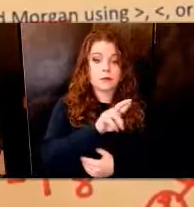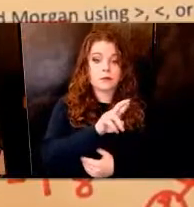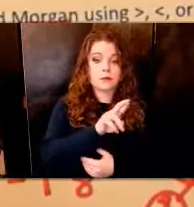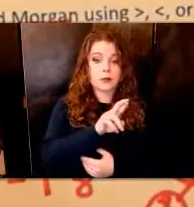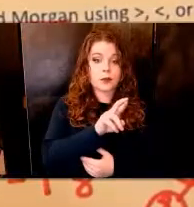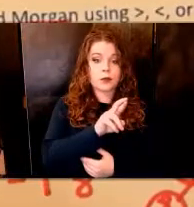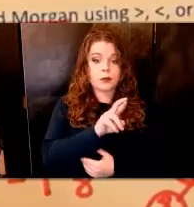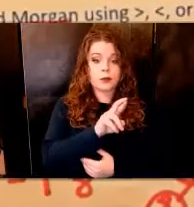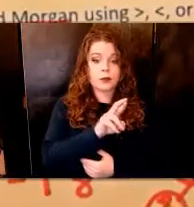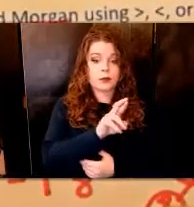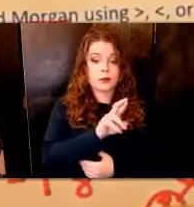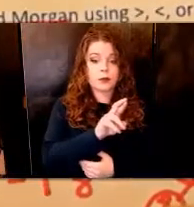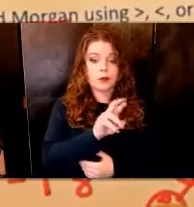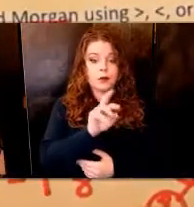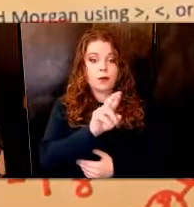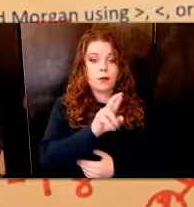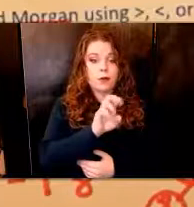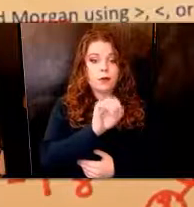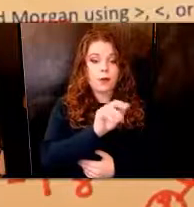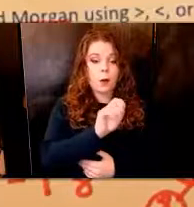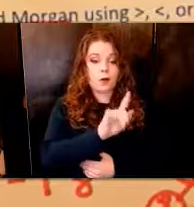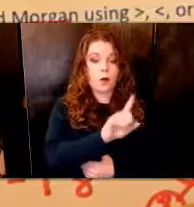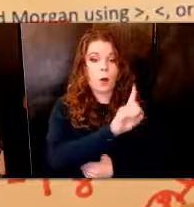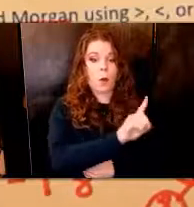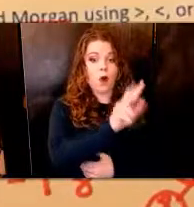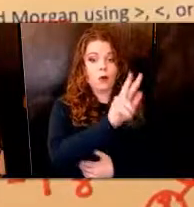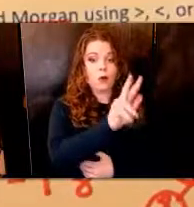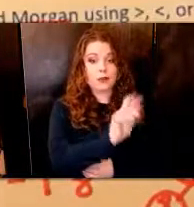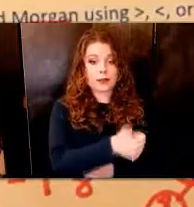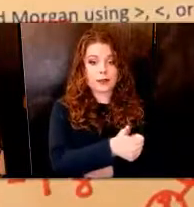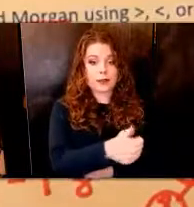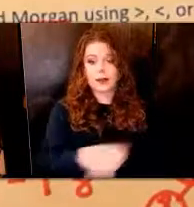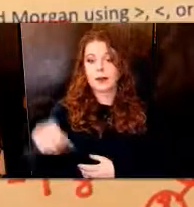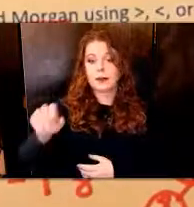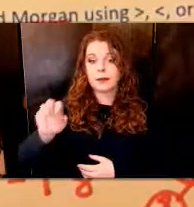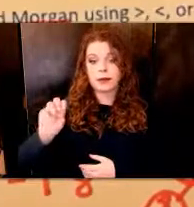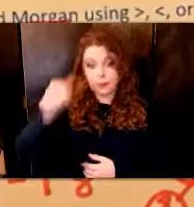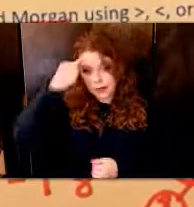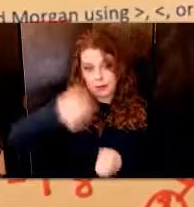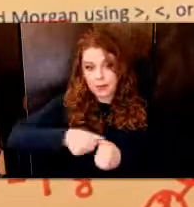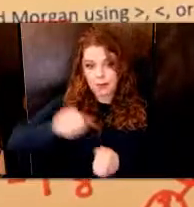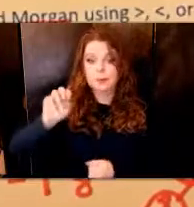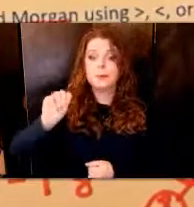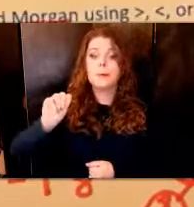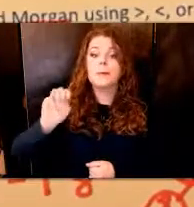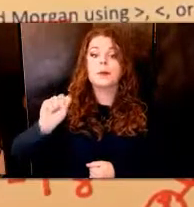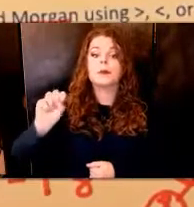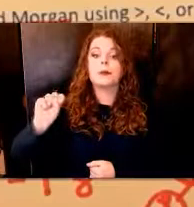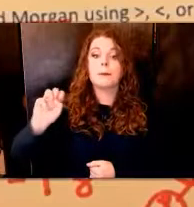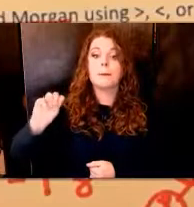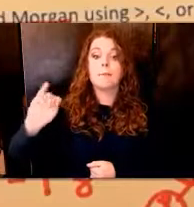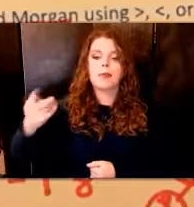3/10 of a mile, and I'm comparing that to Miss Smith, who we answered up here, ran 1